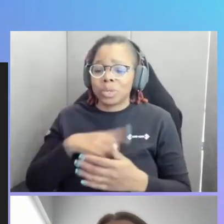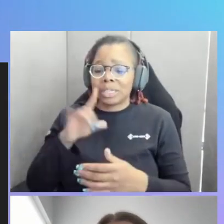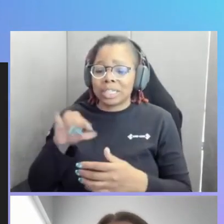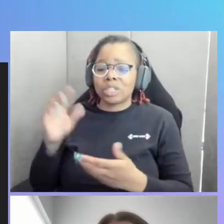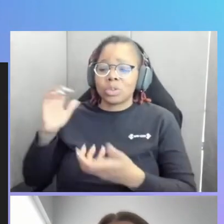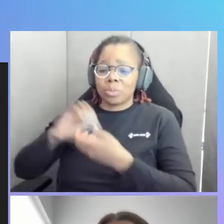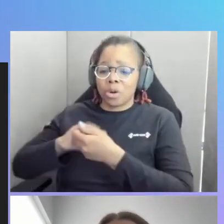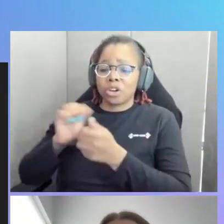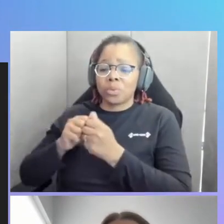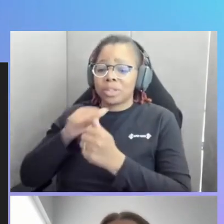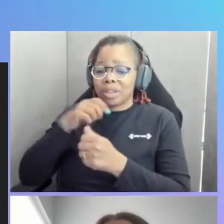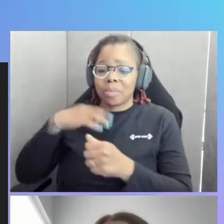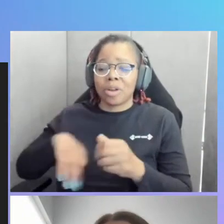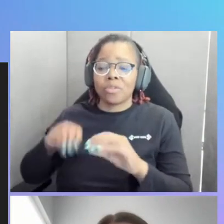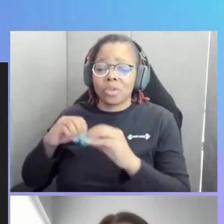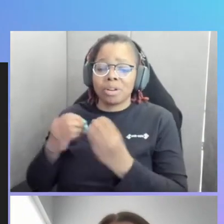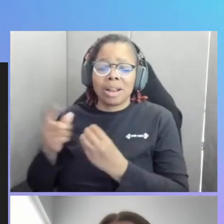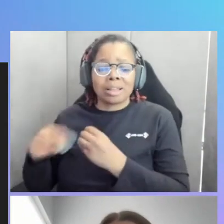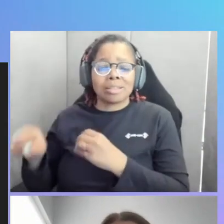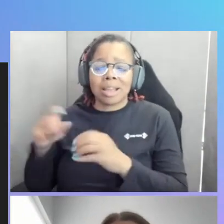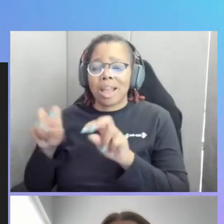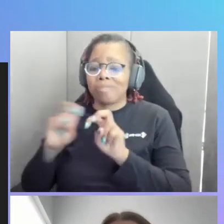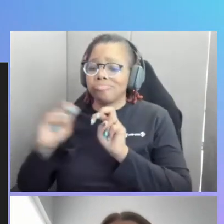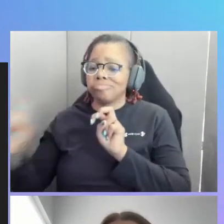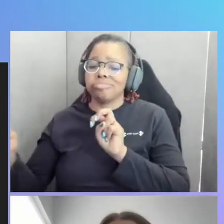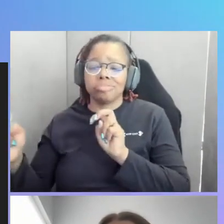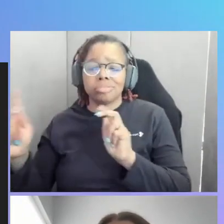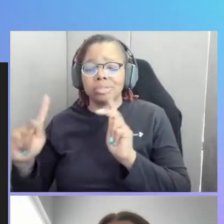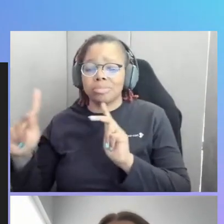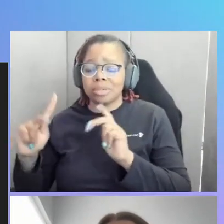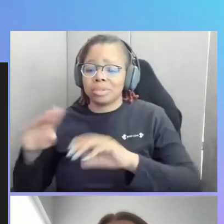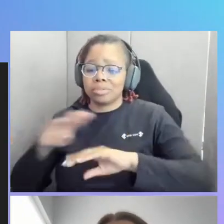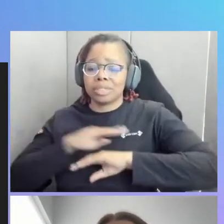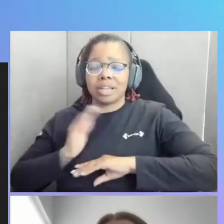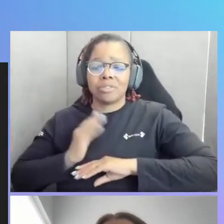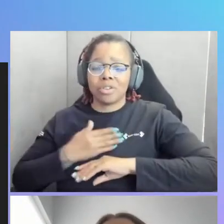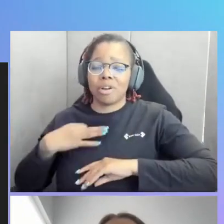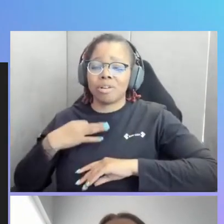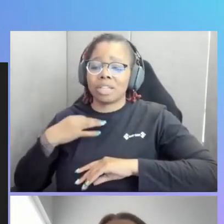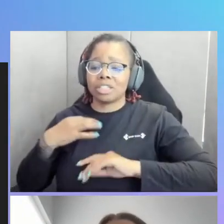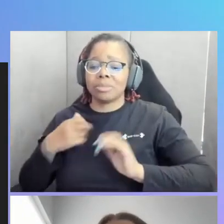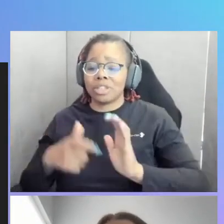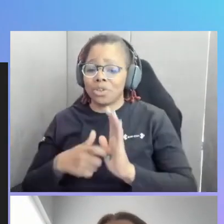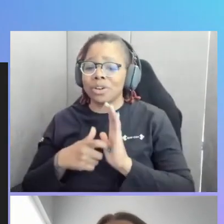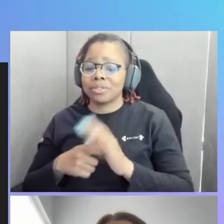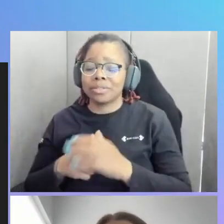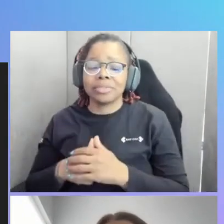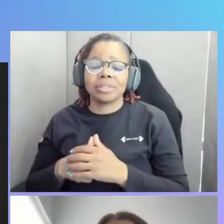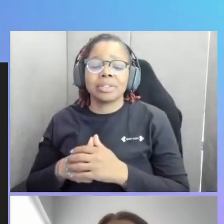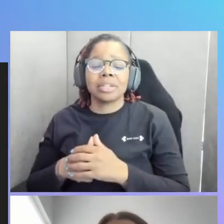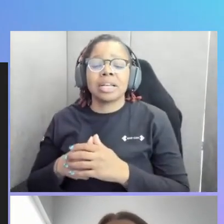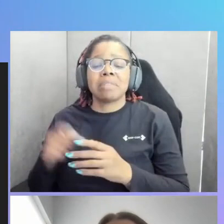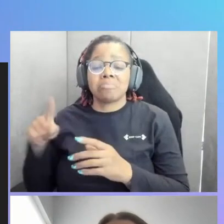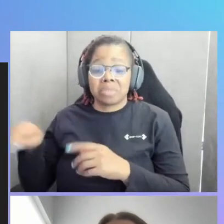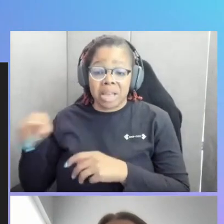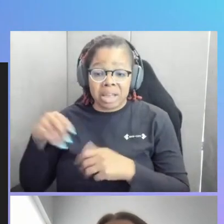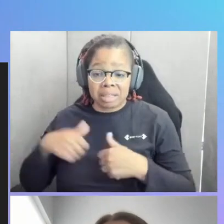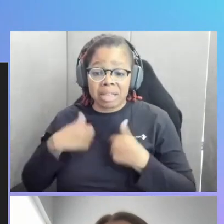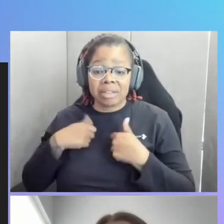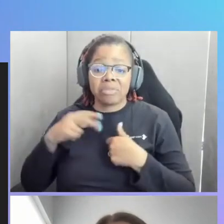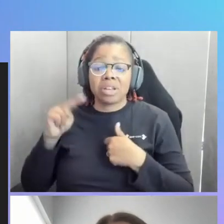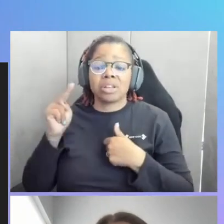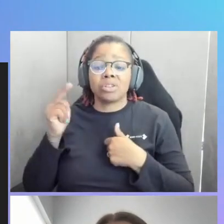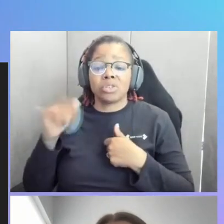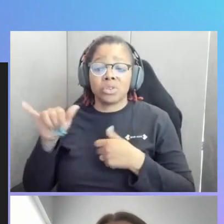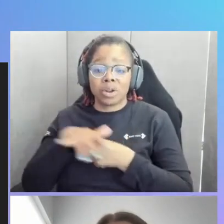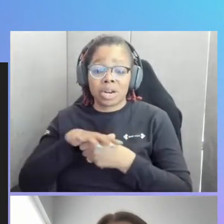nonprofit organization who had a whole panel of individuals who meet our eligibility criteria, who are located in the New York area and willing and